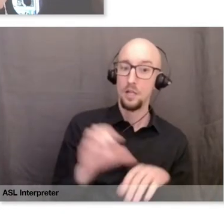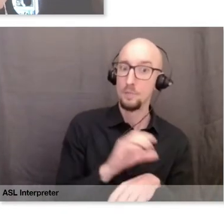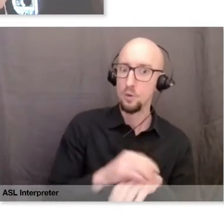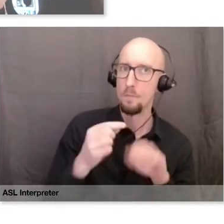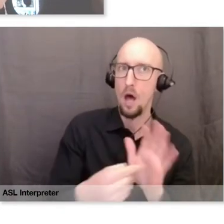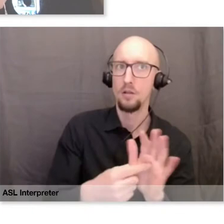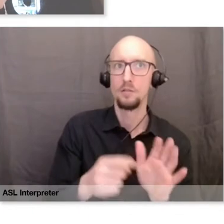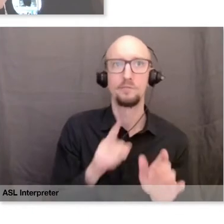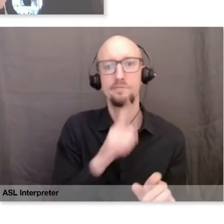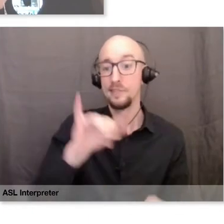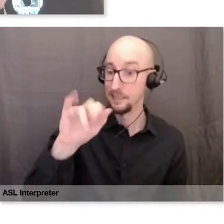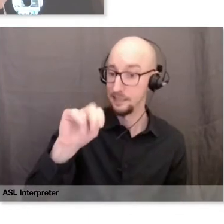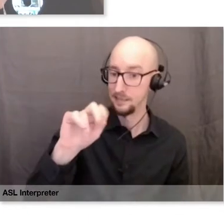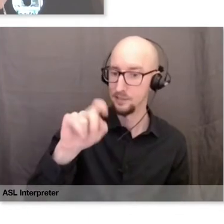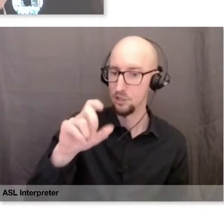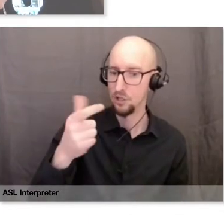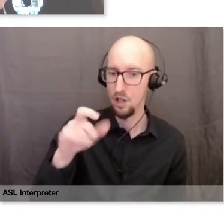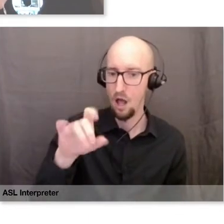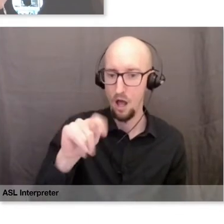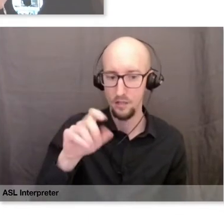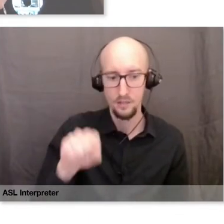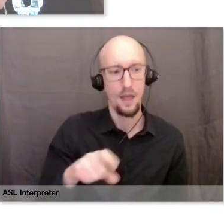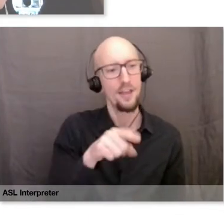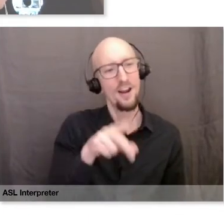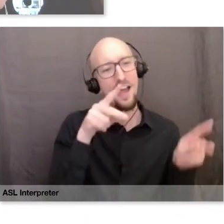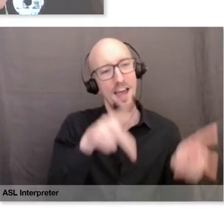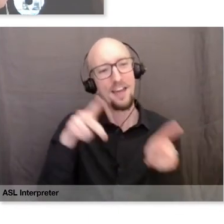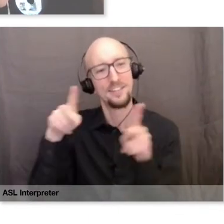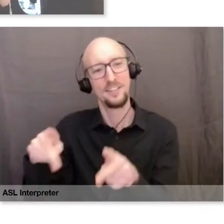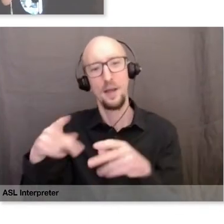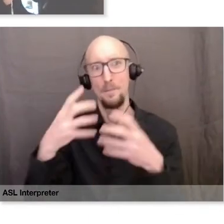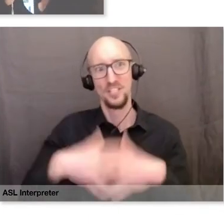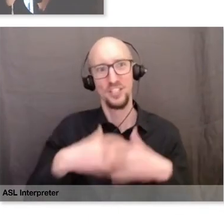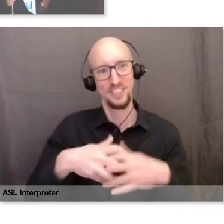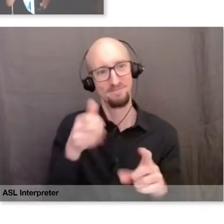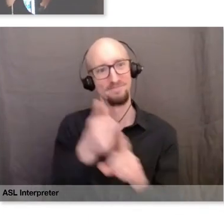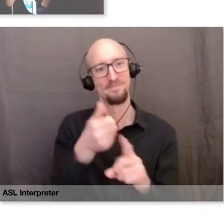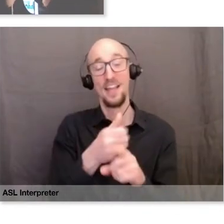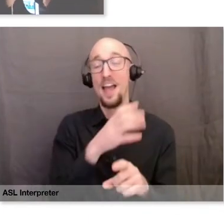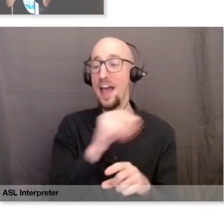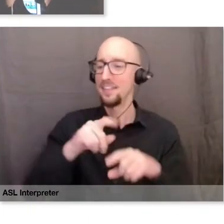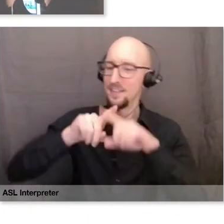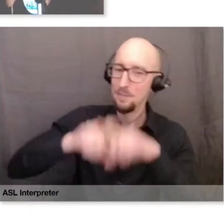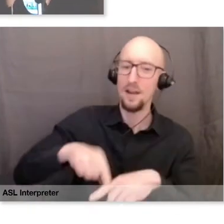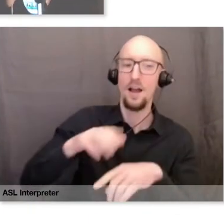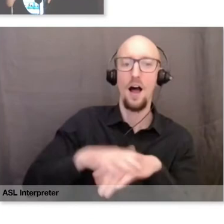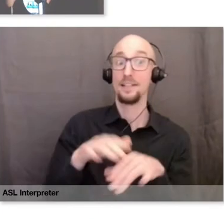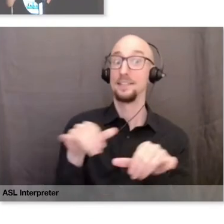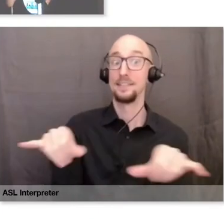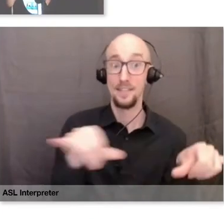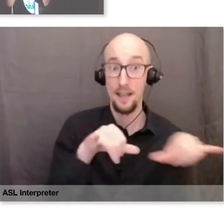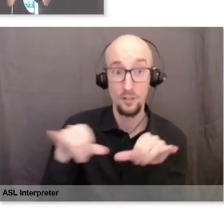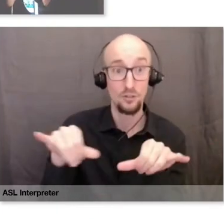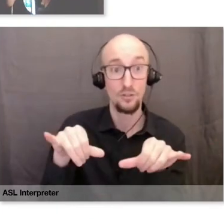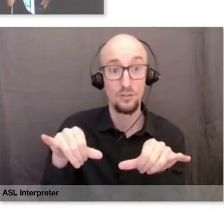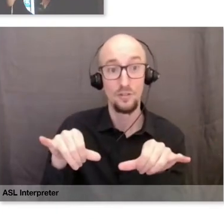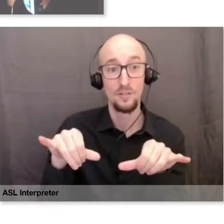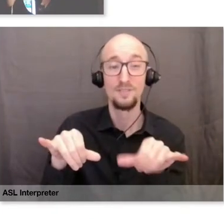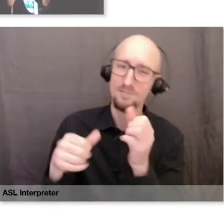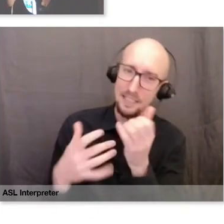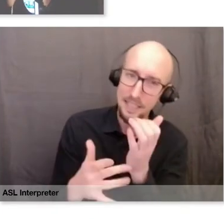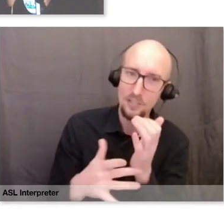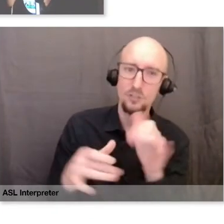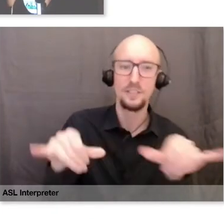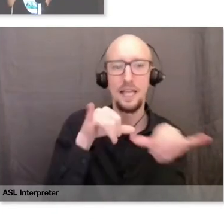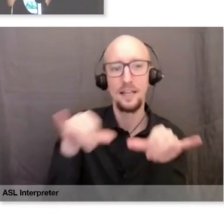They are analogical machines. And they are also dependent upon standards, which are technical